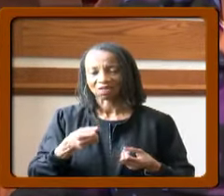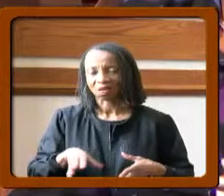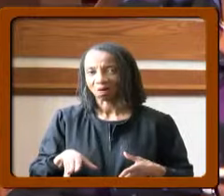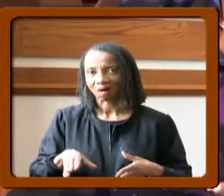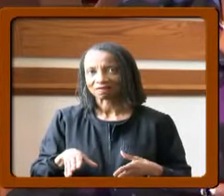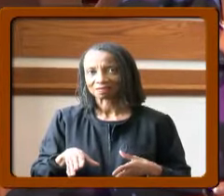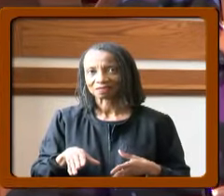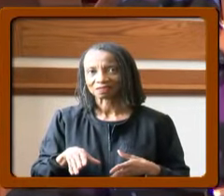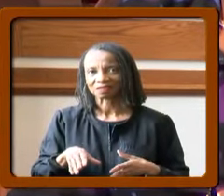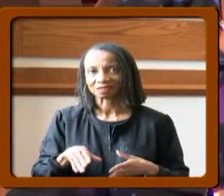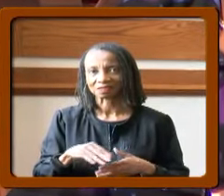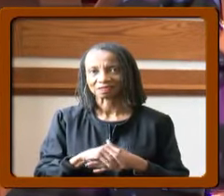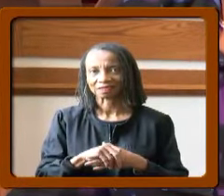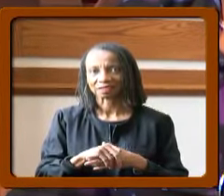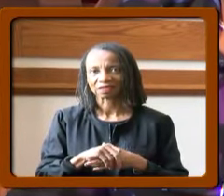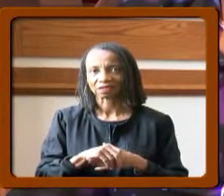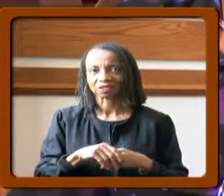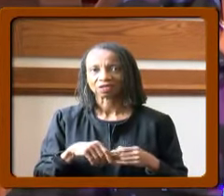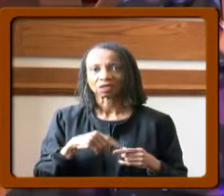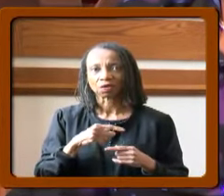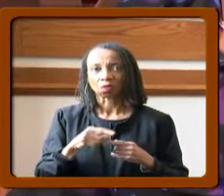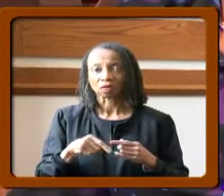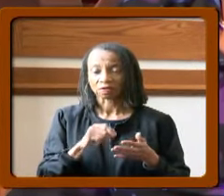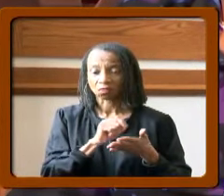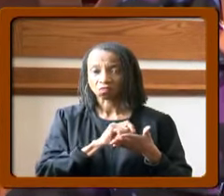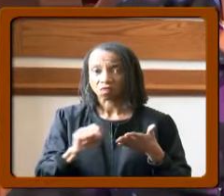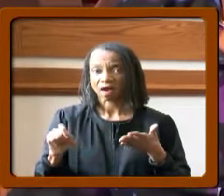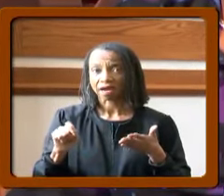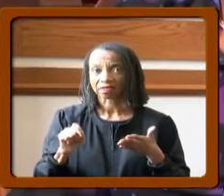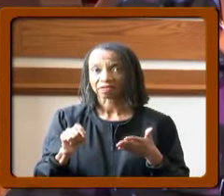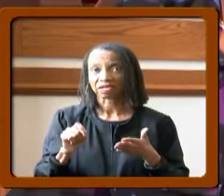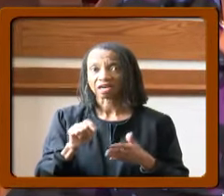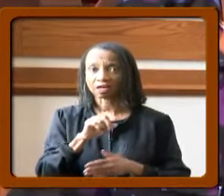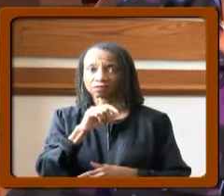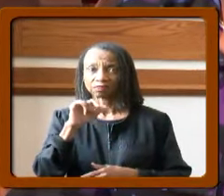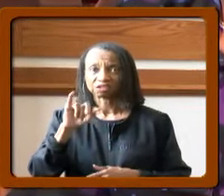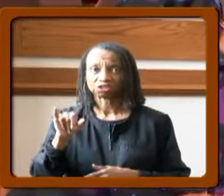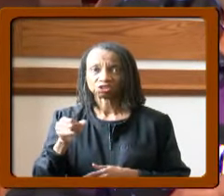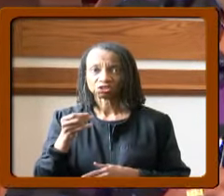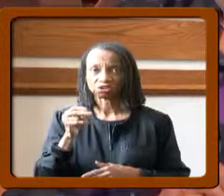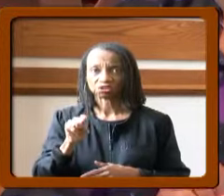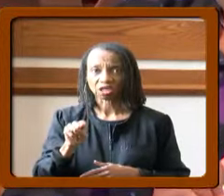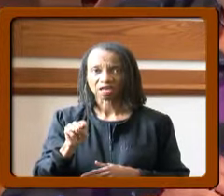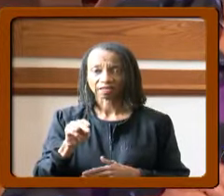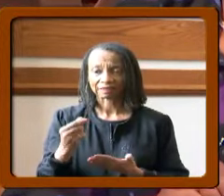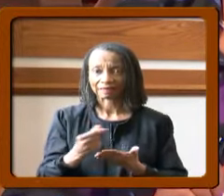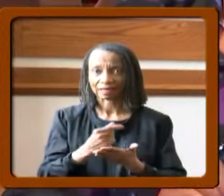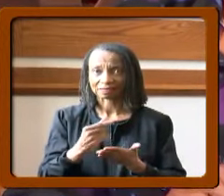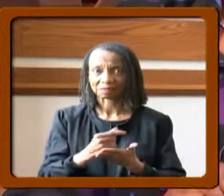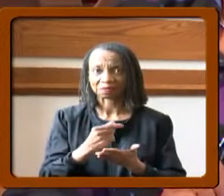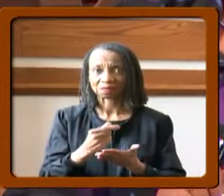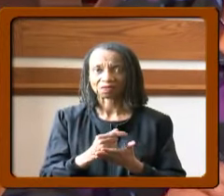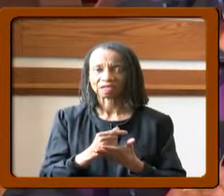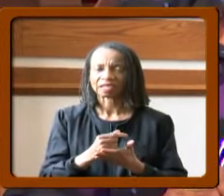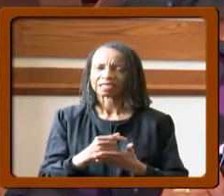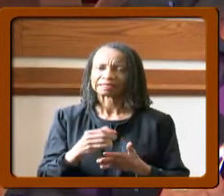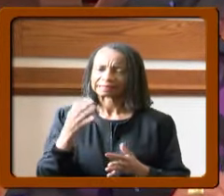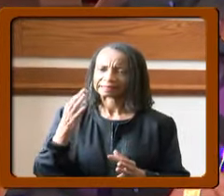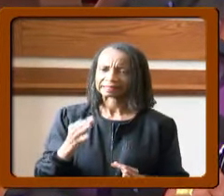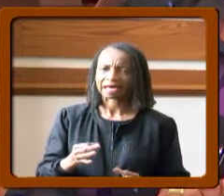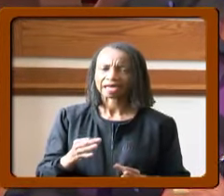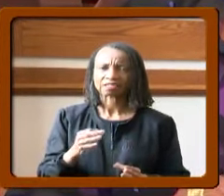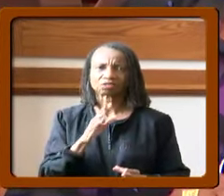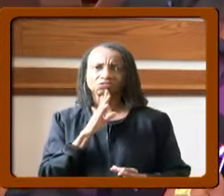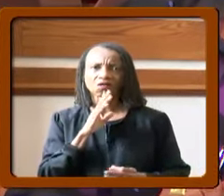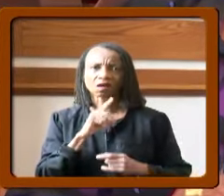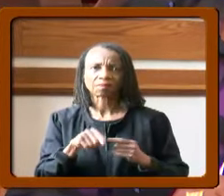gospel. For when the author of the Gospel of John decided to talk about God and about what